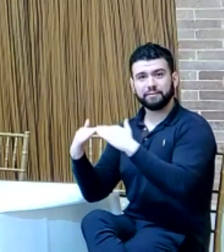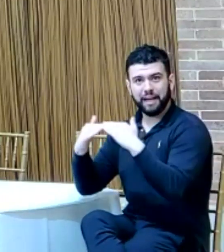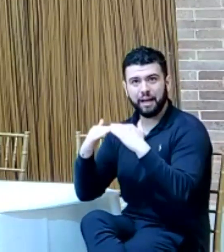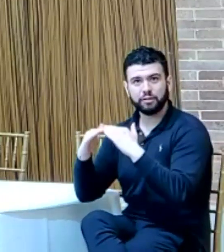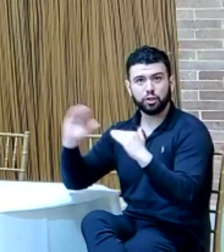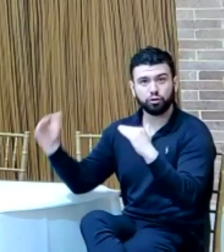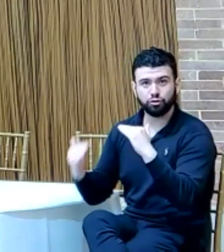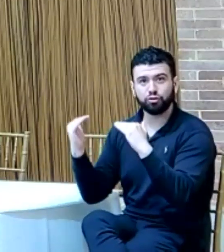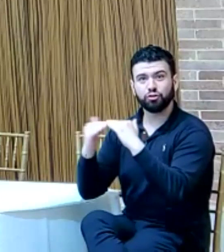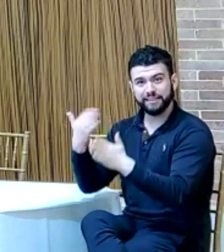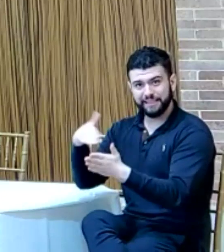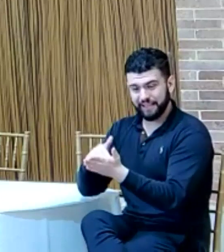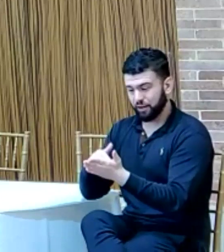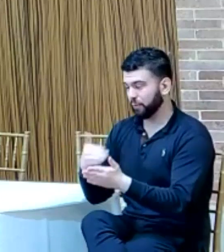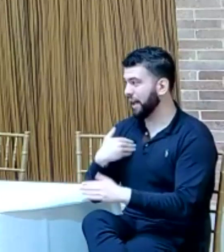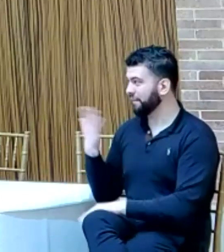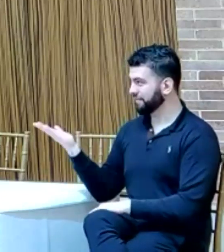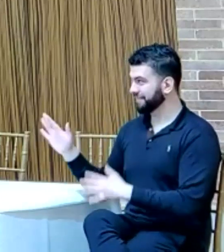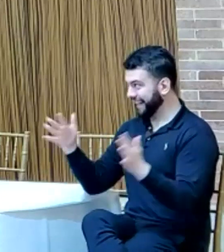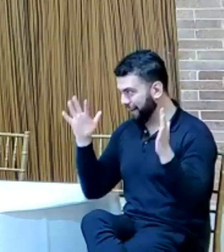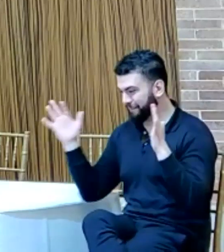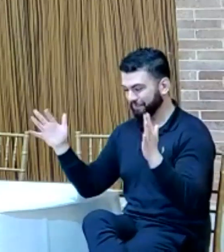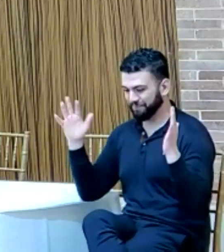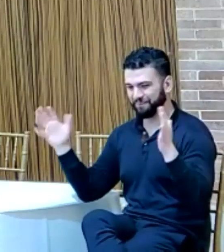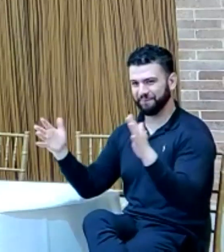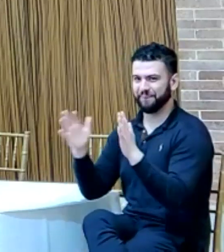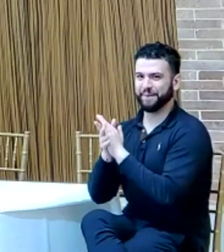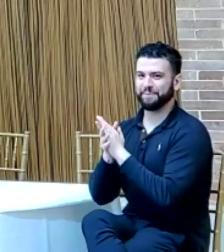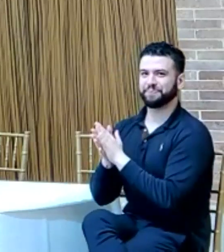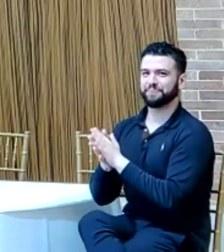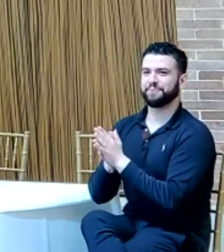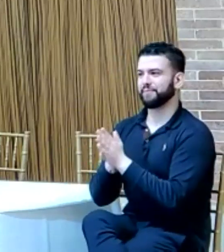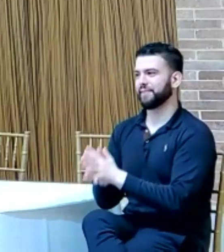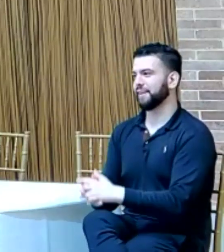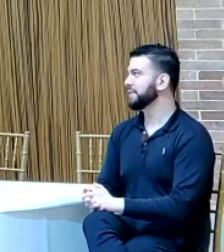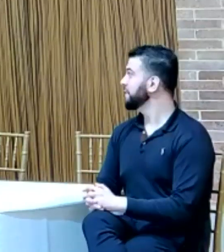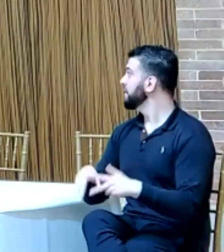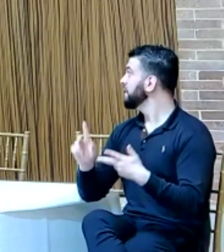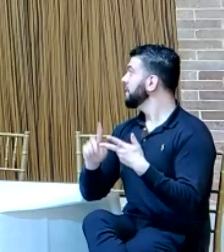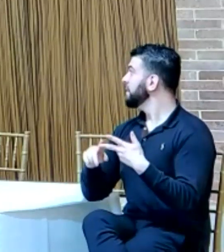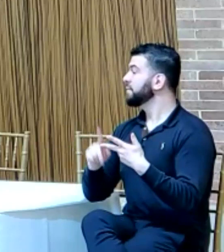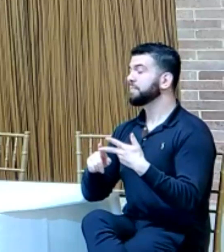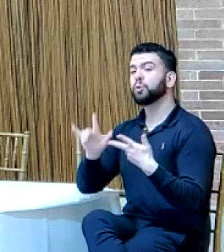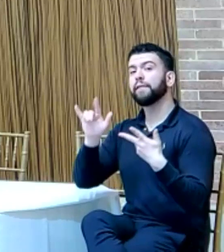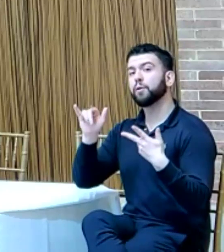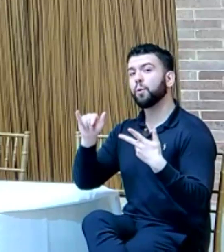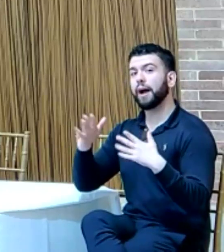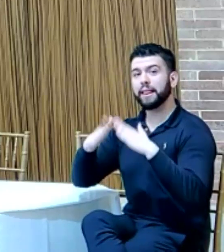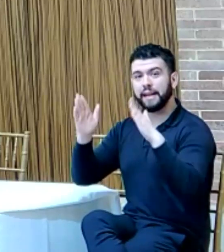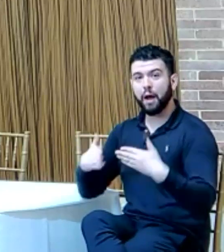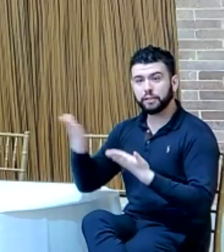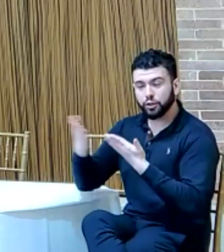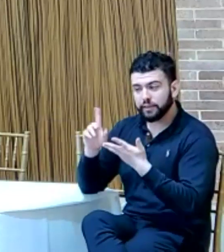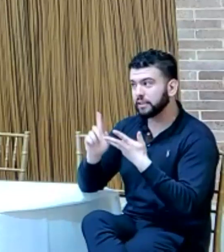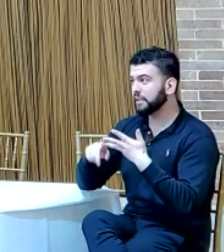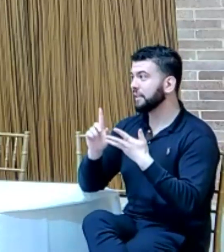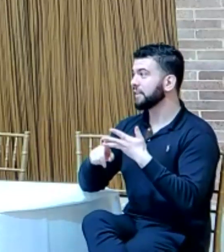right now um clap clap clap I clap that up yeah you have uh Long Island Housing Services you